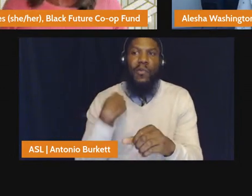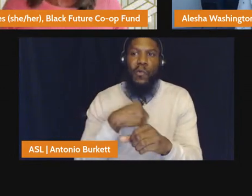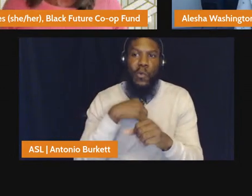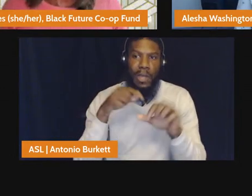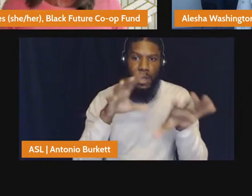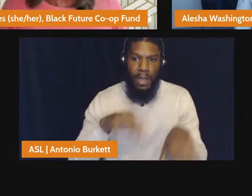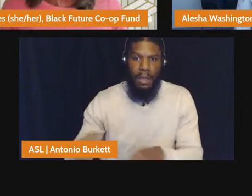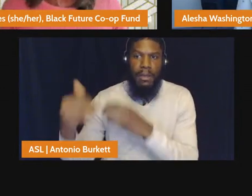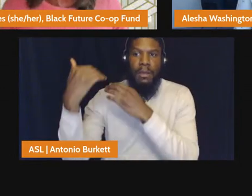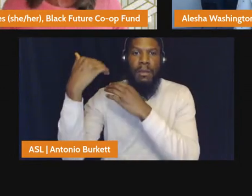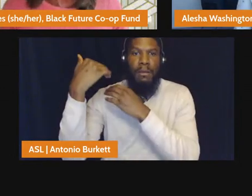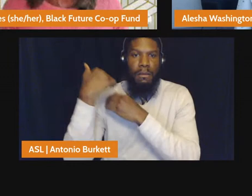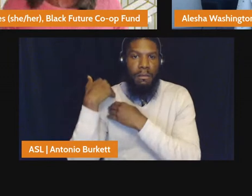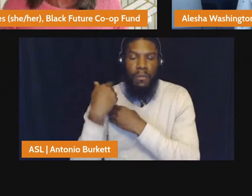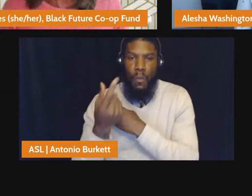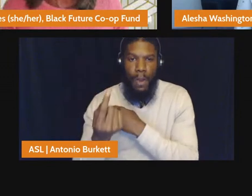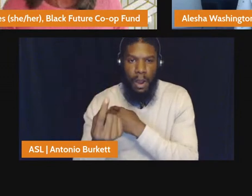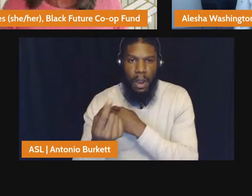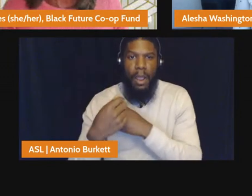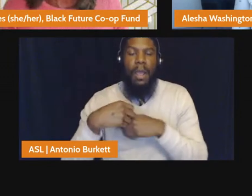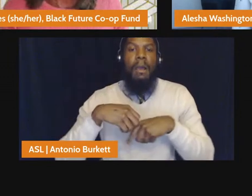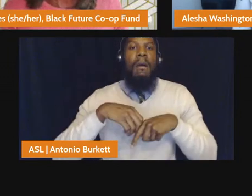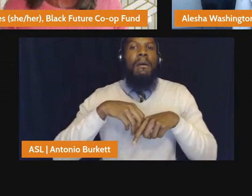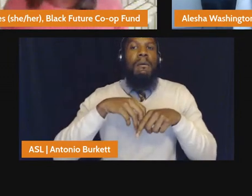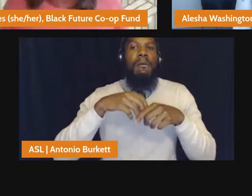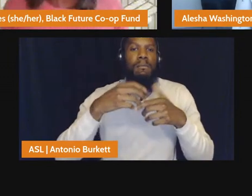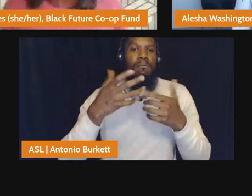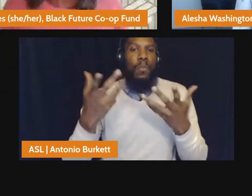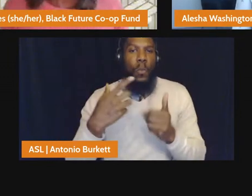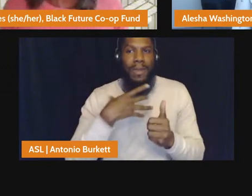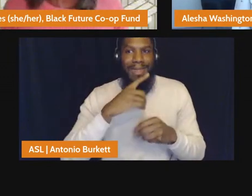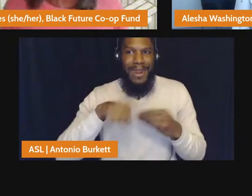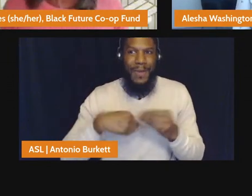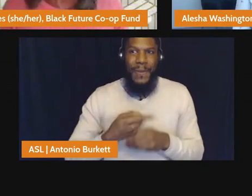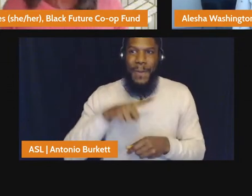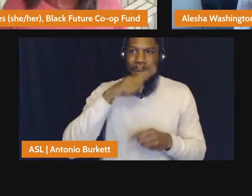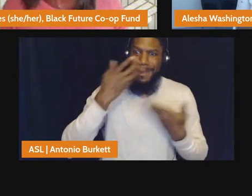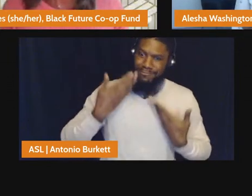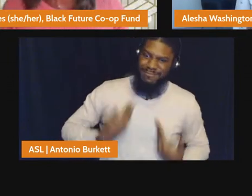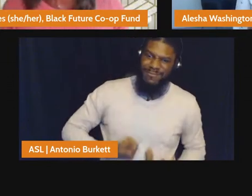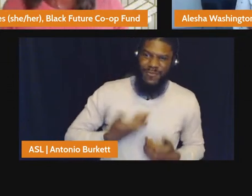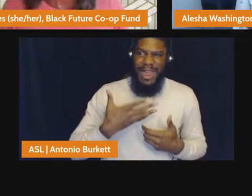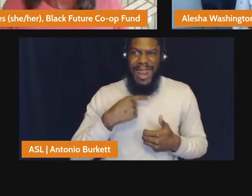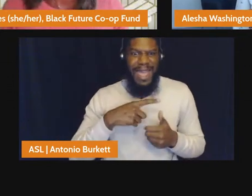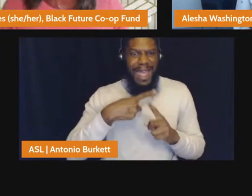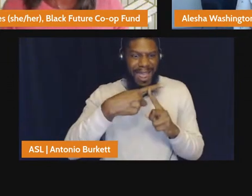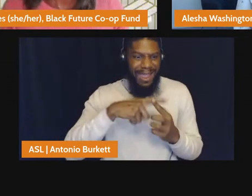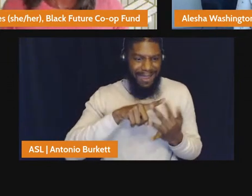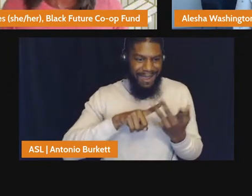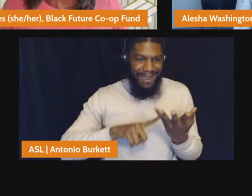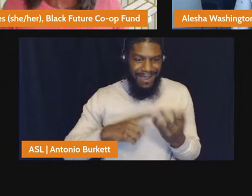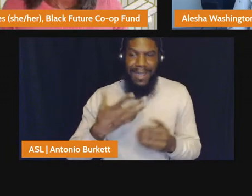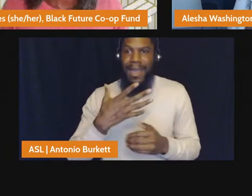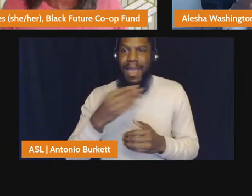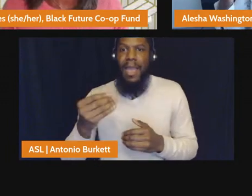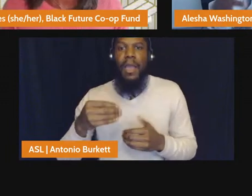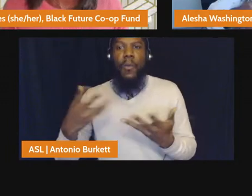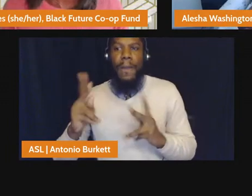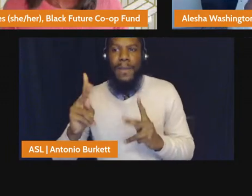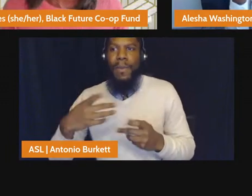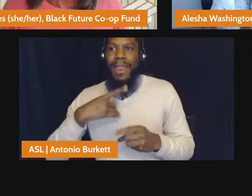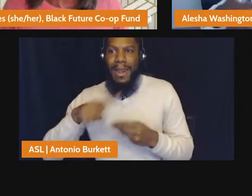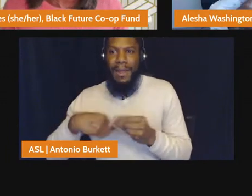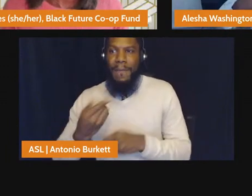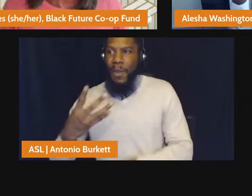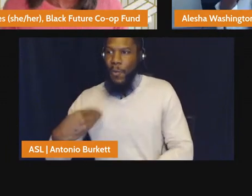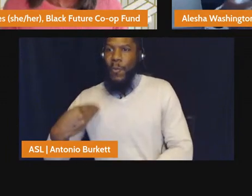is kind of describing what we liked about being Black and then what folks liked about being white, right? And so there was a